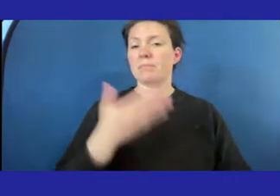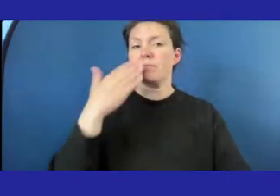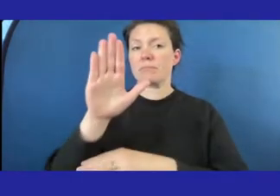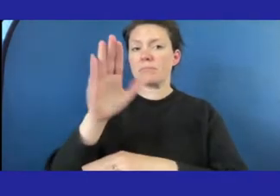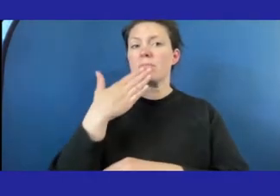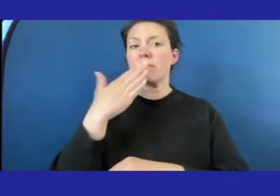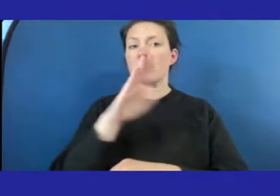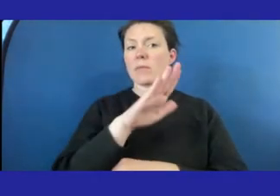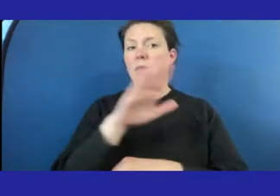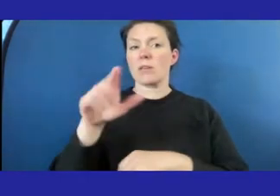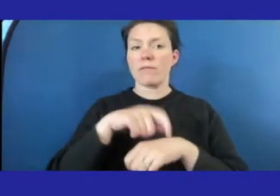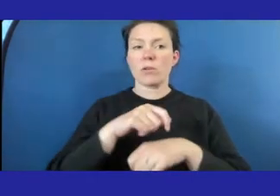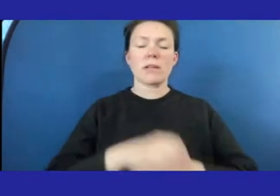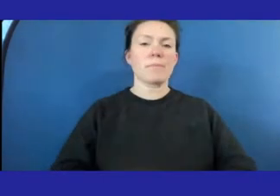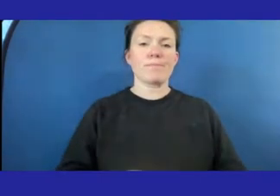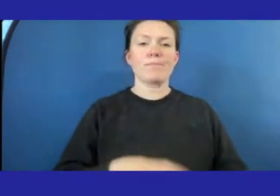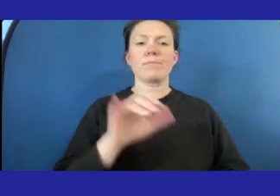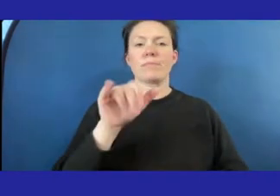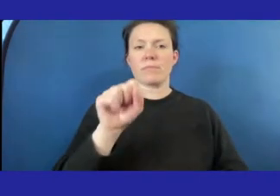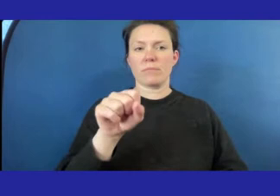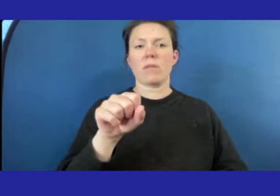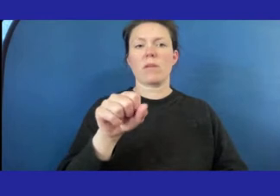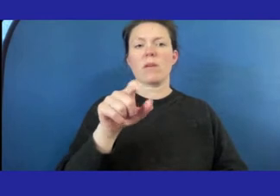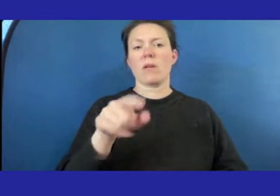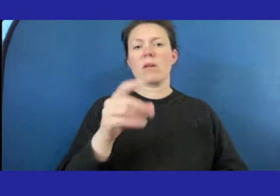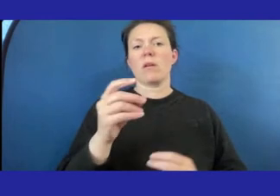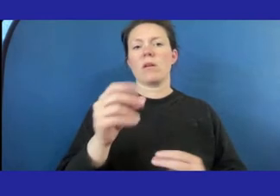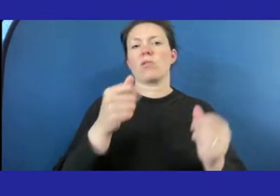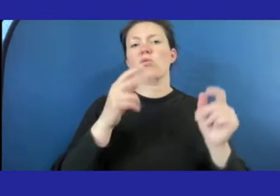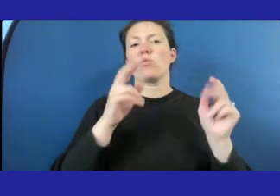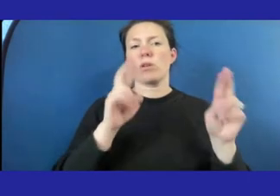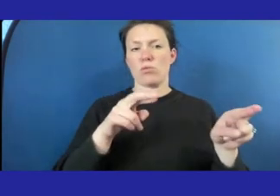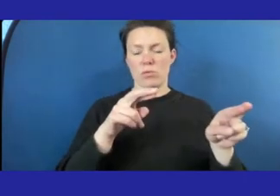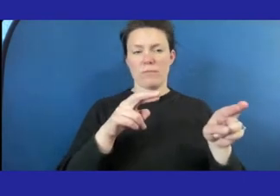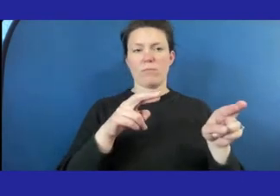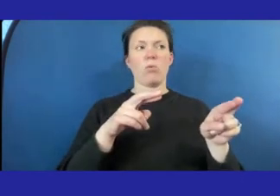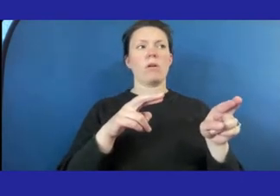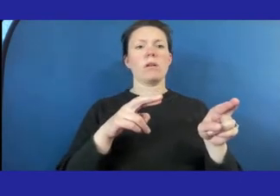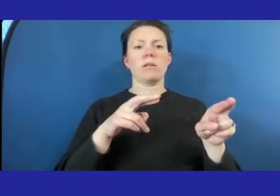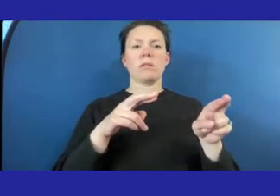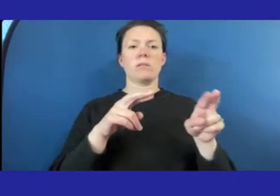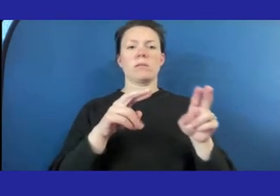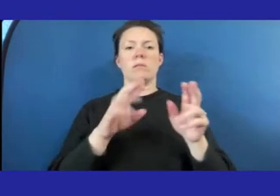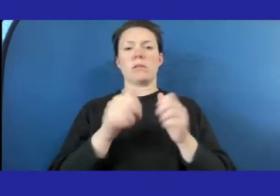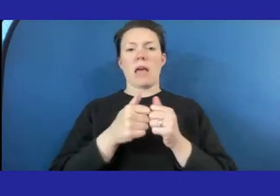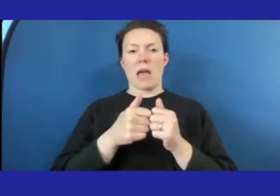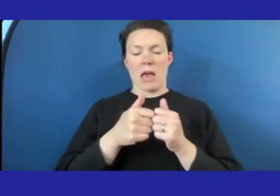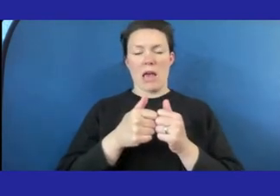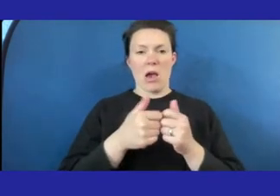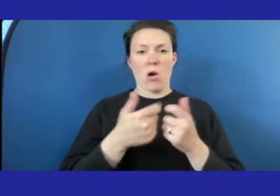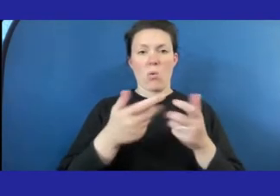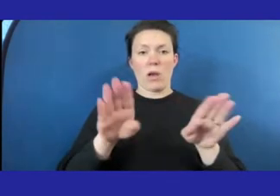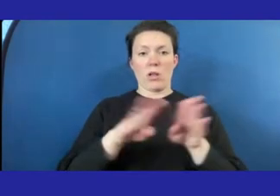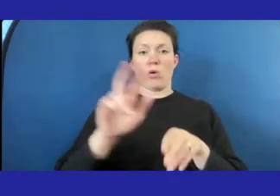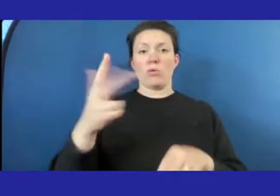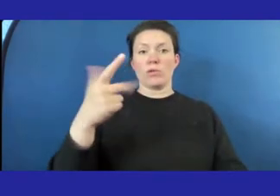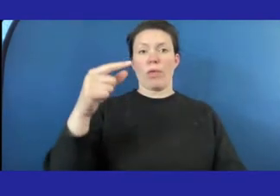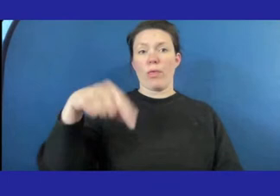Thank you for your time. So this is just a quick report on how we closed out the third